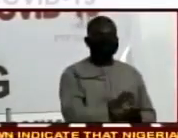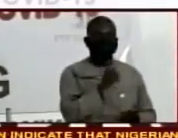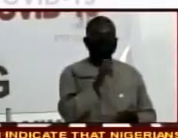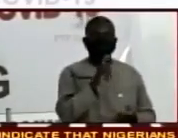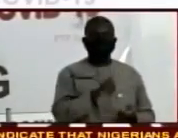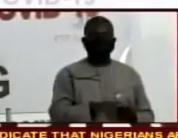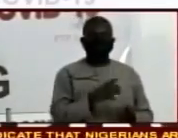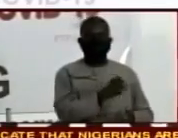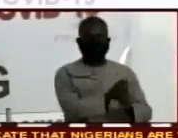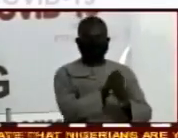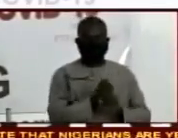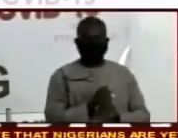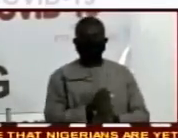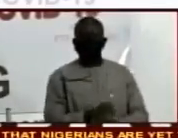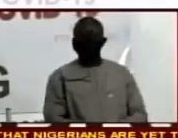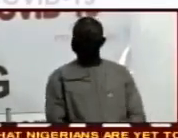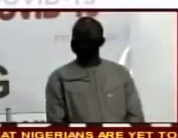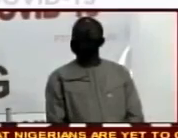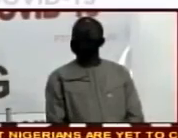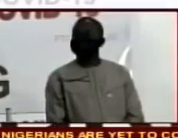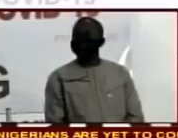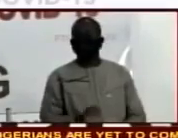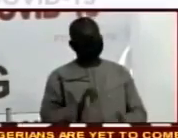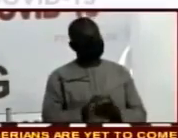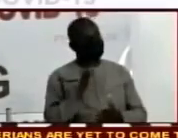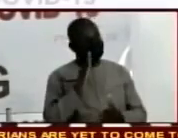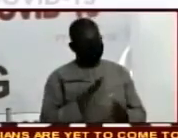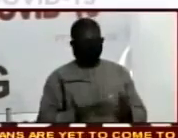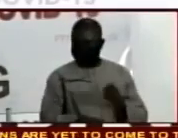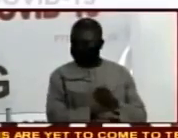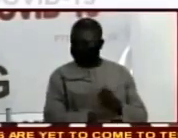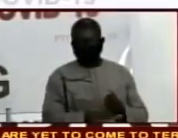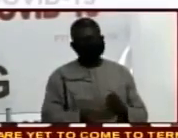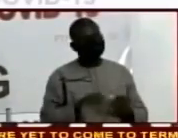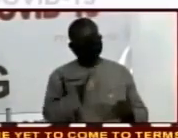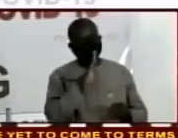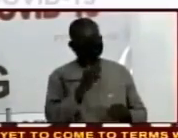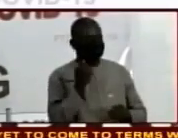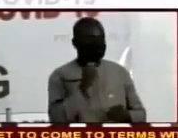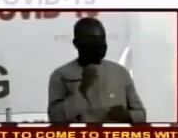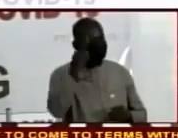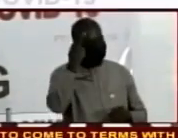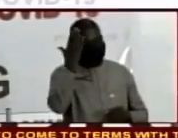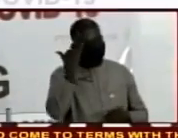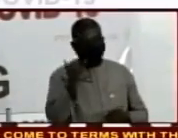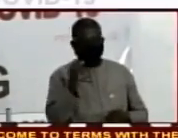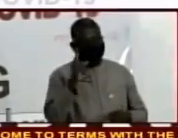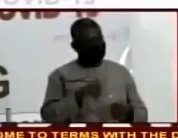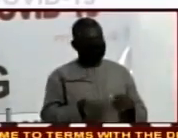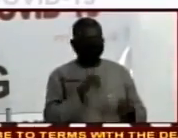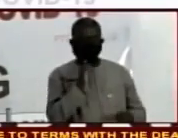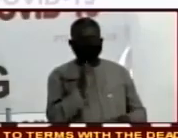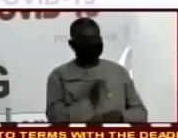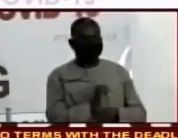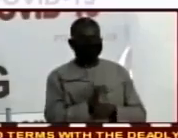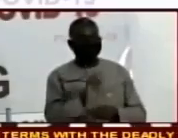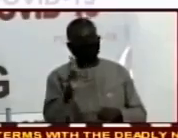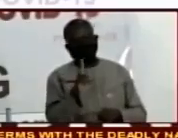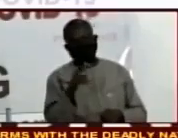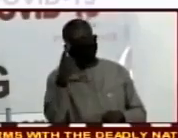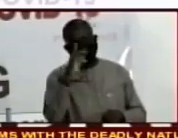of Ethiopian Airlines. So that's the basic reason why the tickets cannot be used for